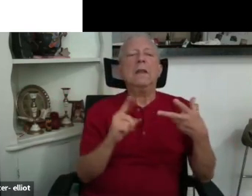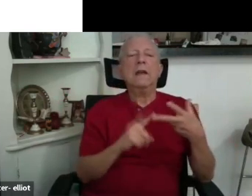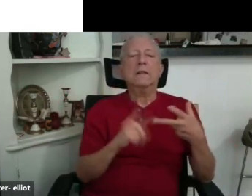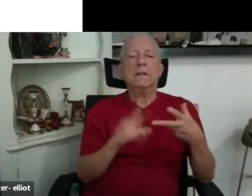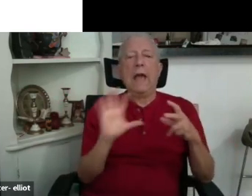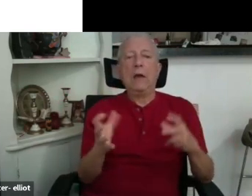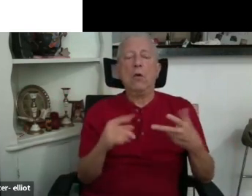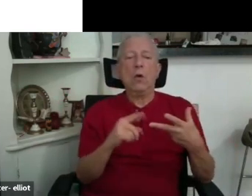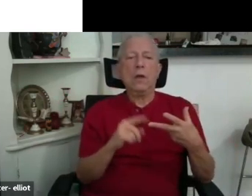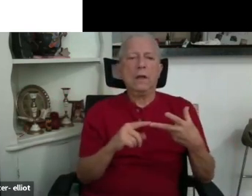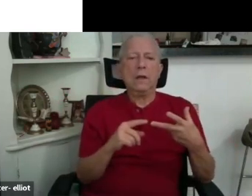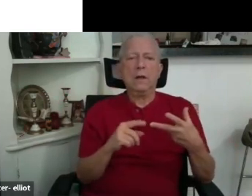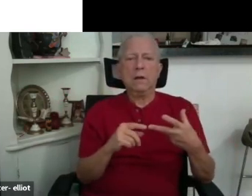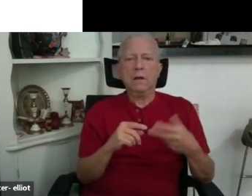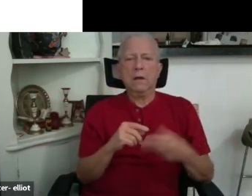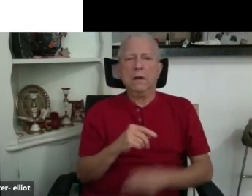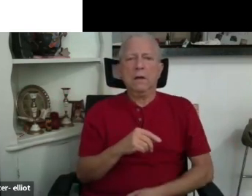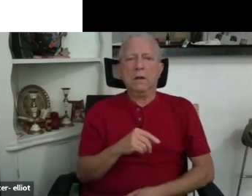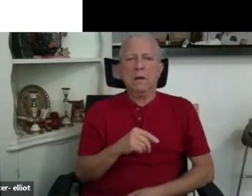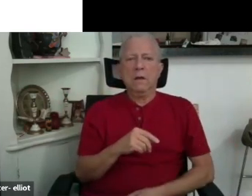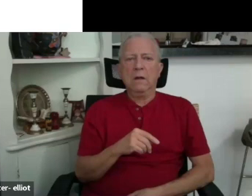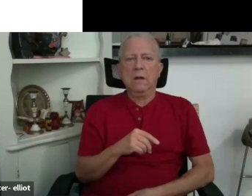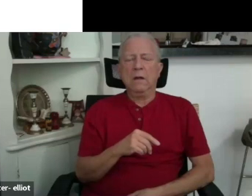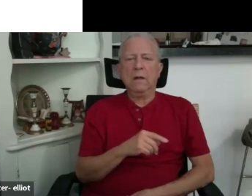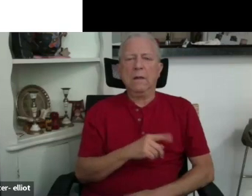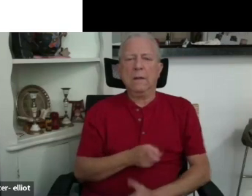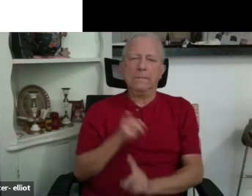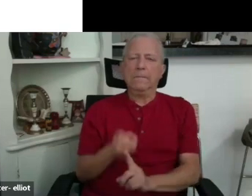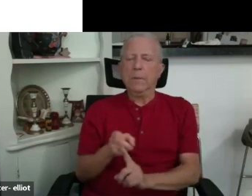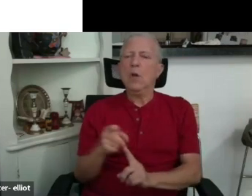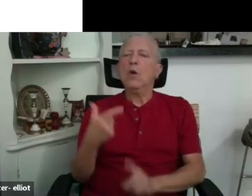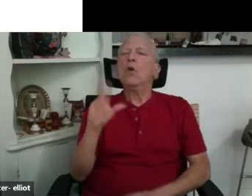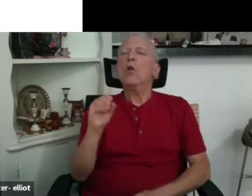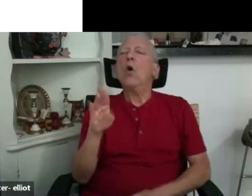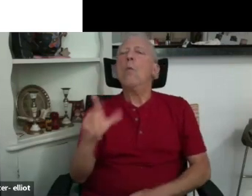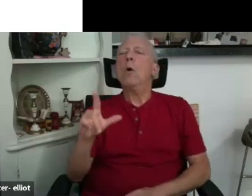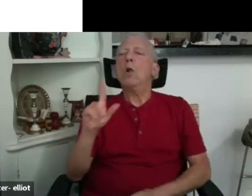category is this category of specially designated global terrorists.